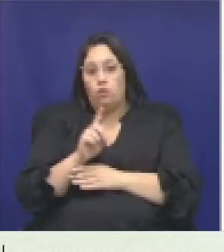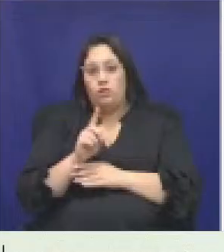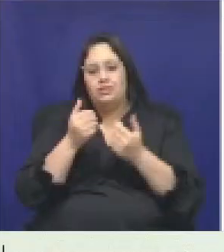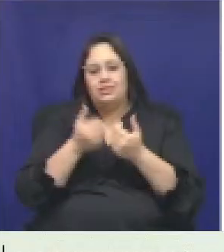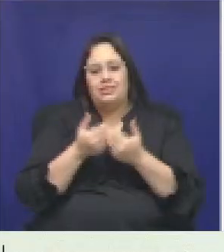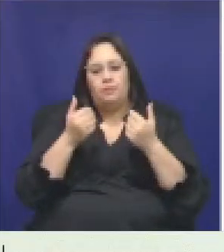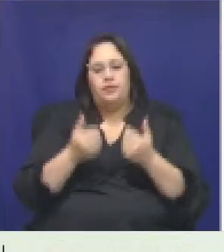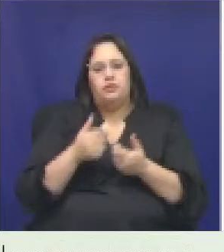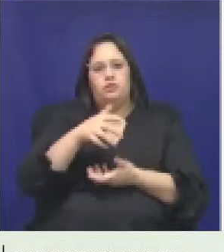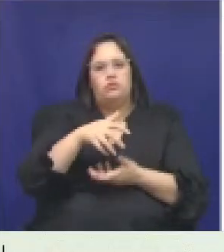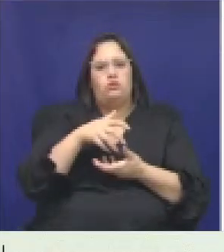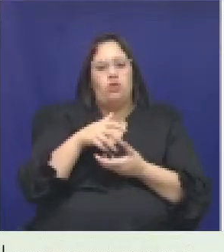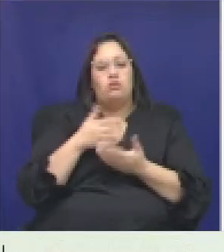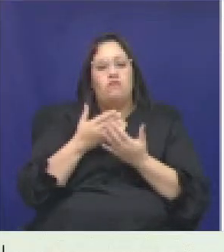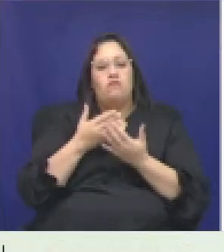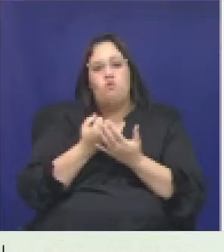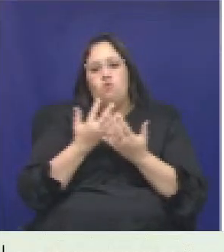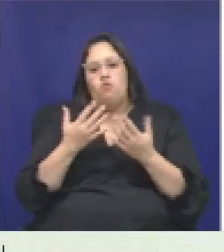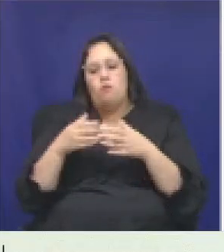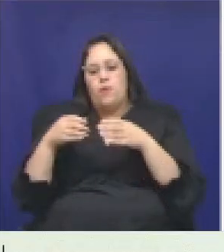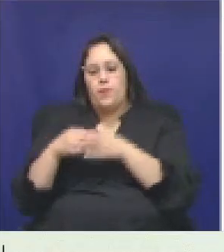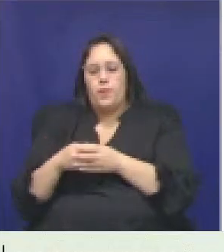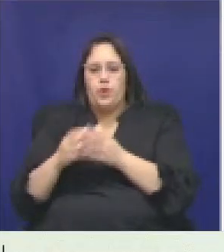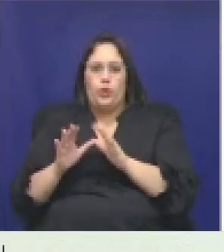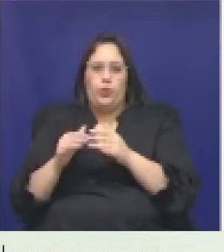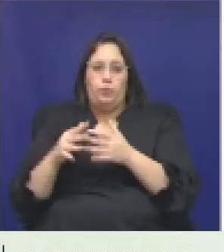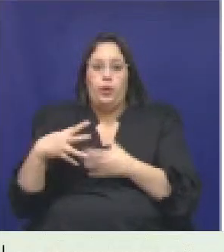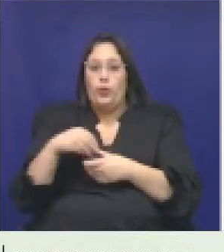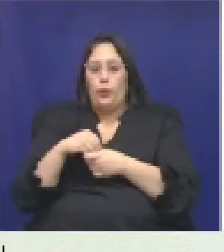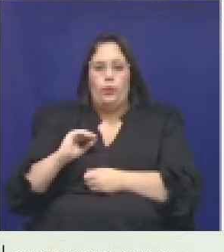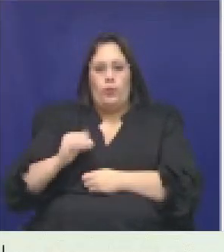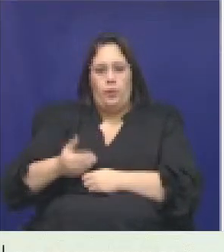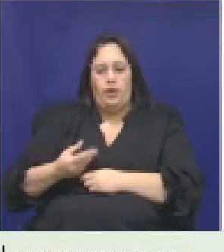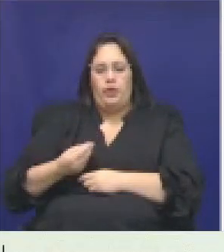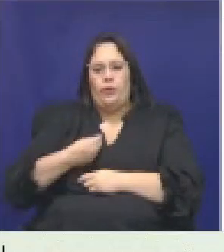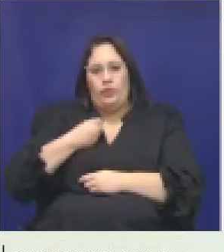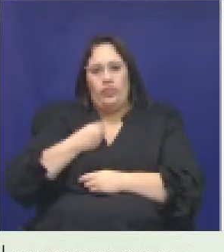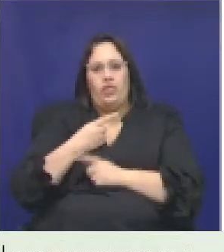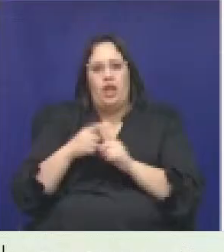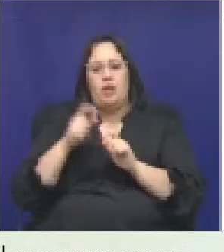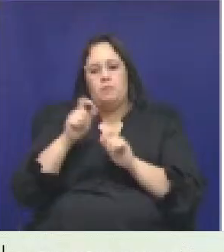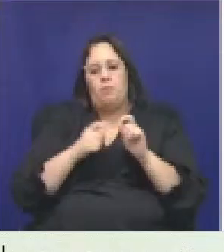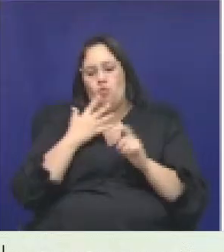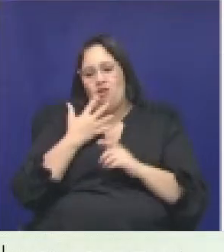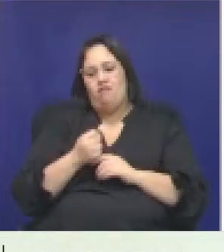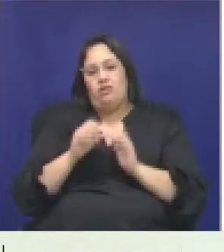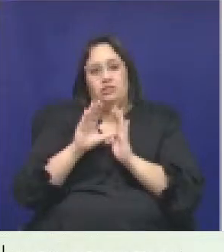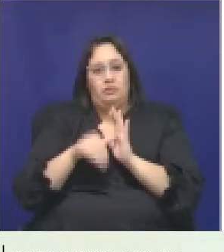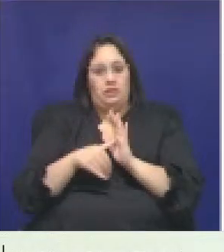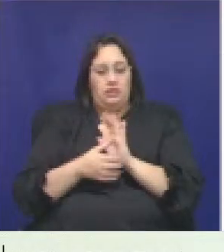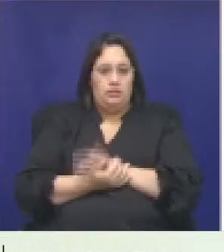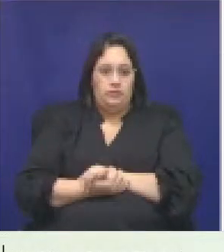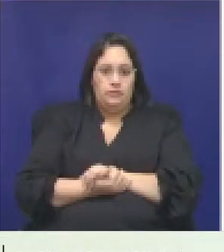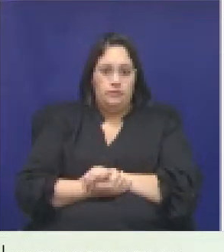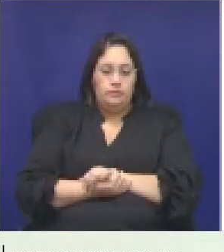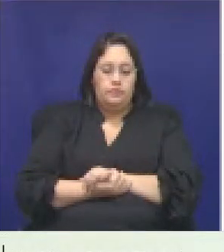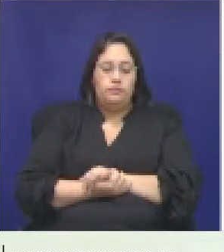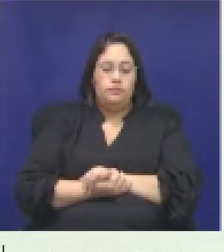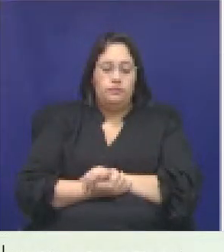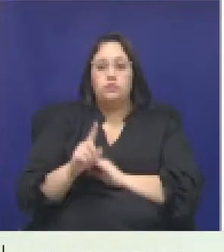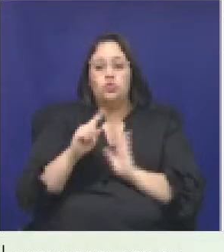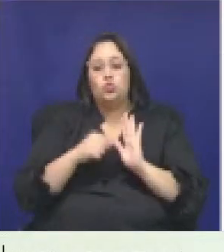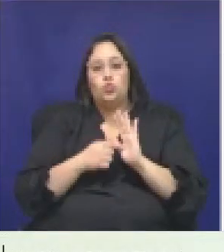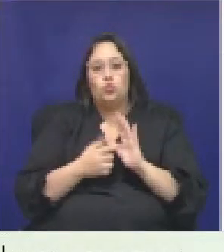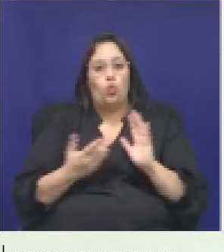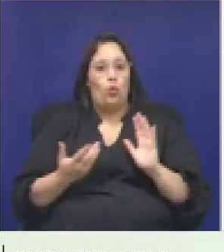separate data for marginalized groups, including women, youth, and persons with disabilities, as reflected